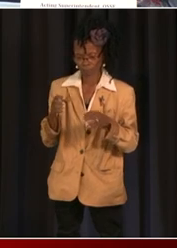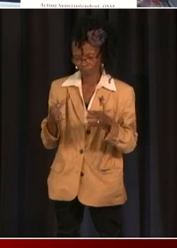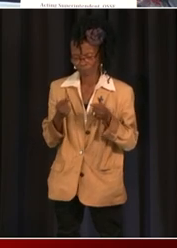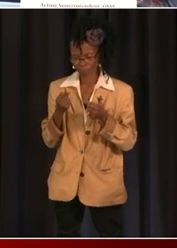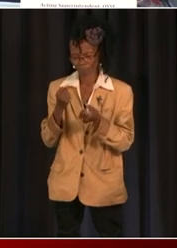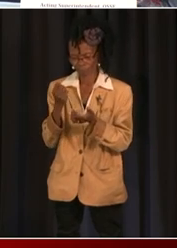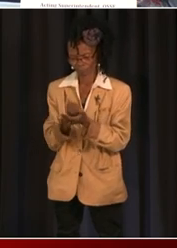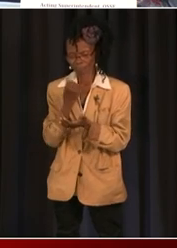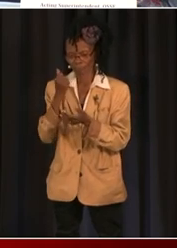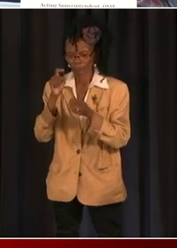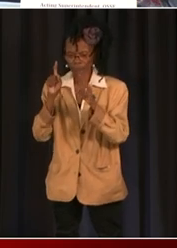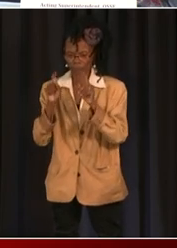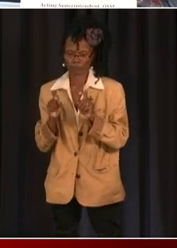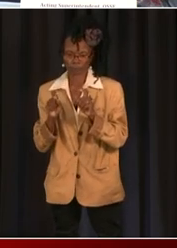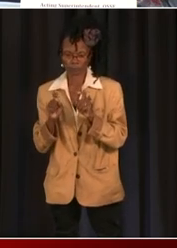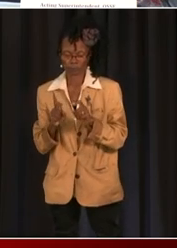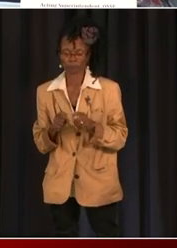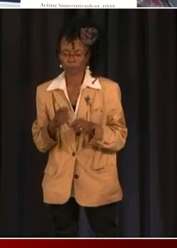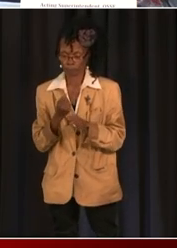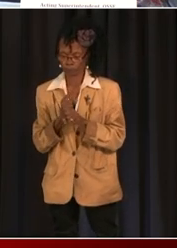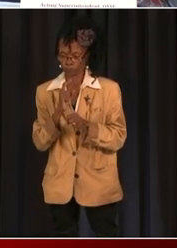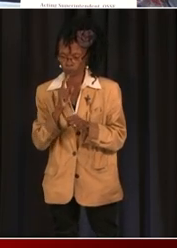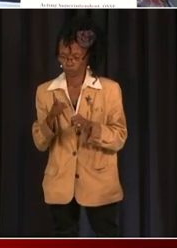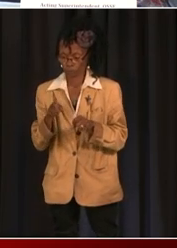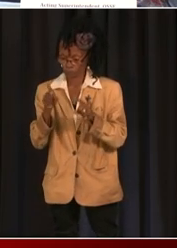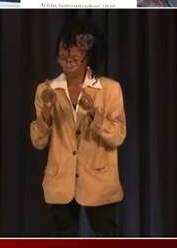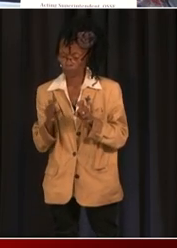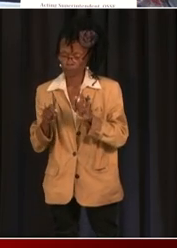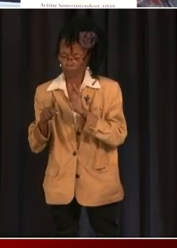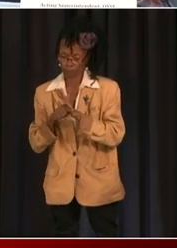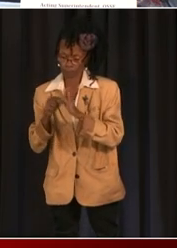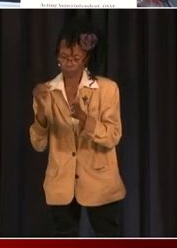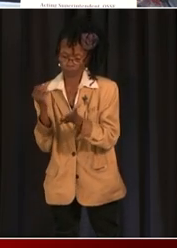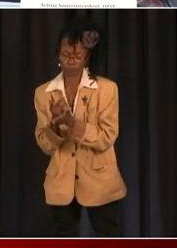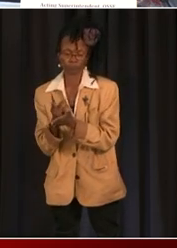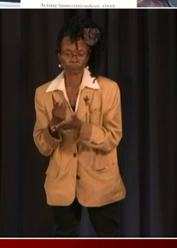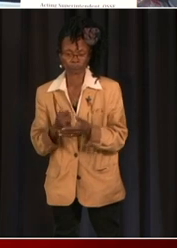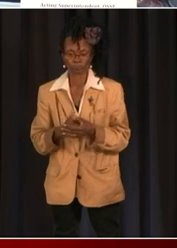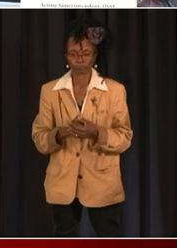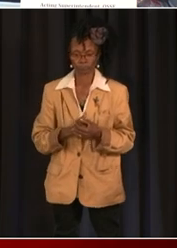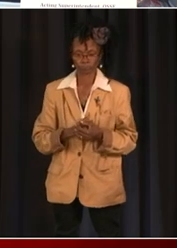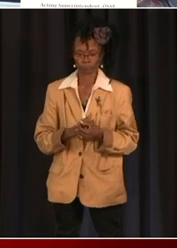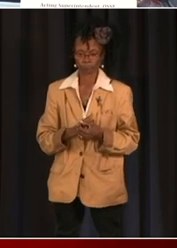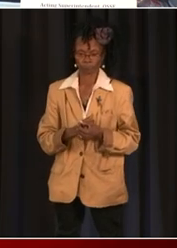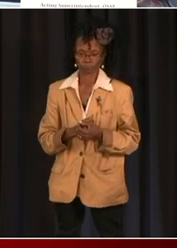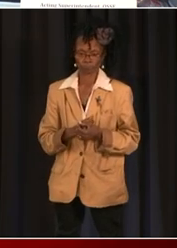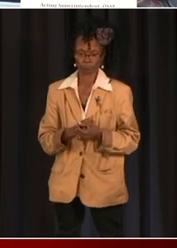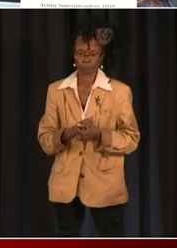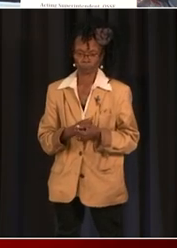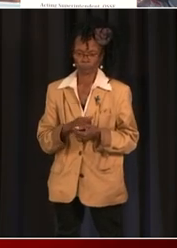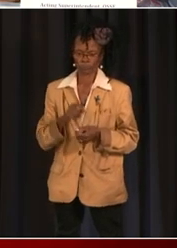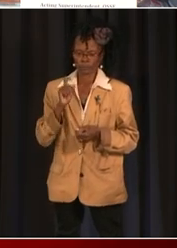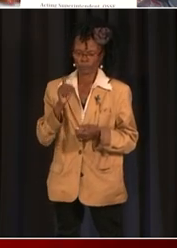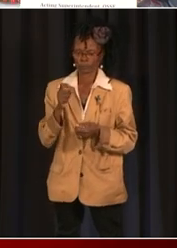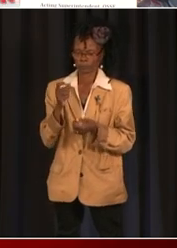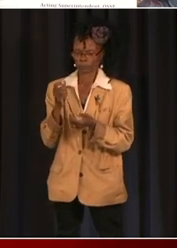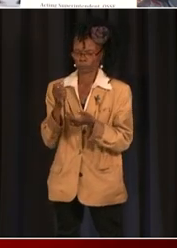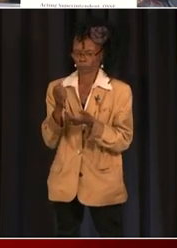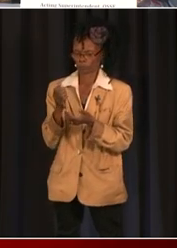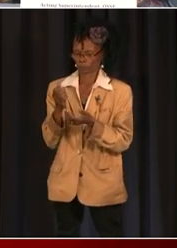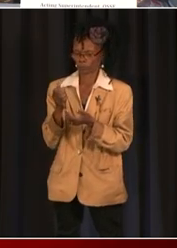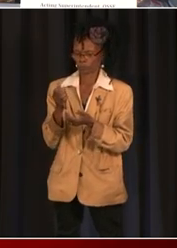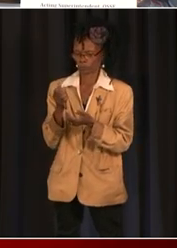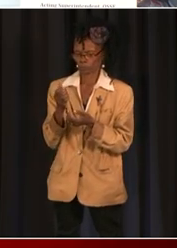Results will be made available to families and staff through a secure portal in an average of 6 to 8 hours.